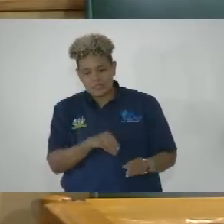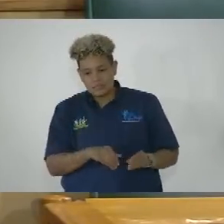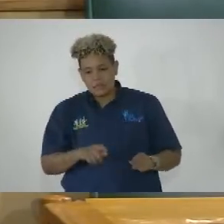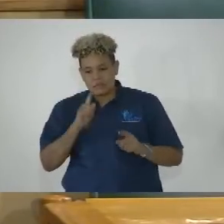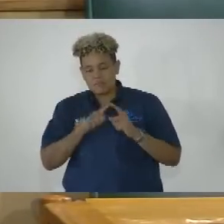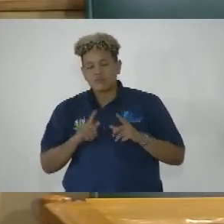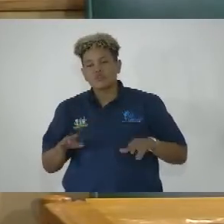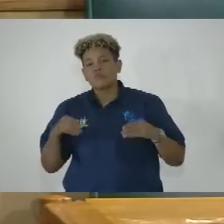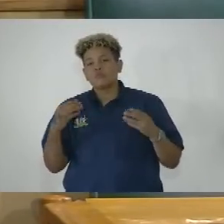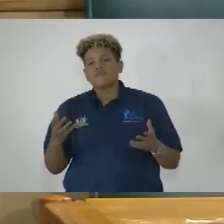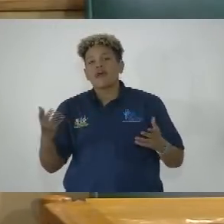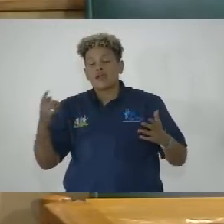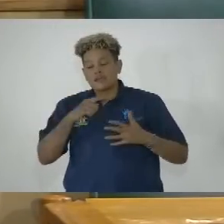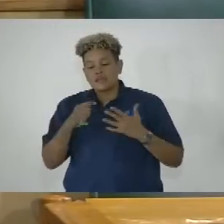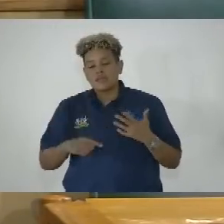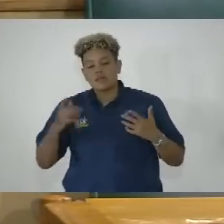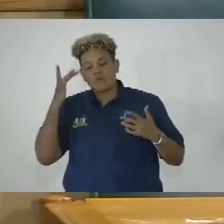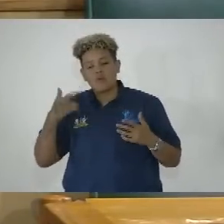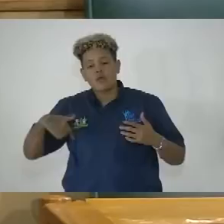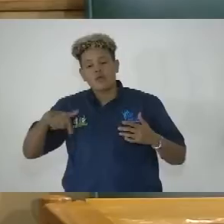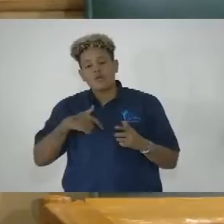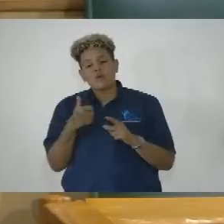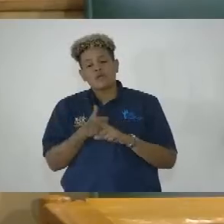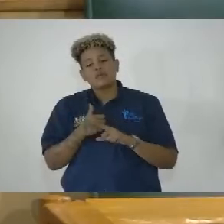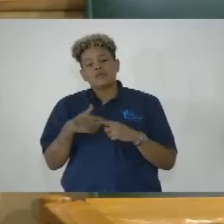for it. Why on earth are we